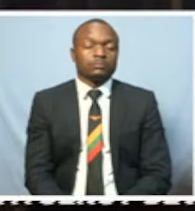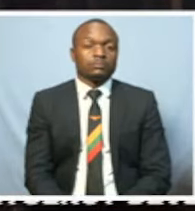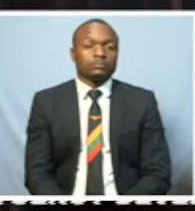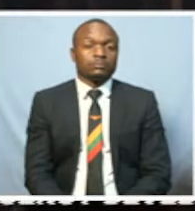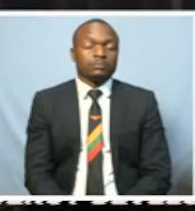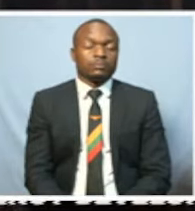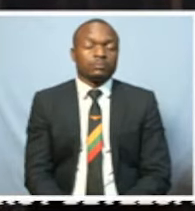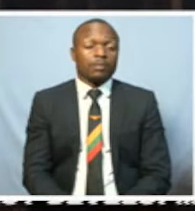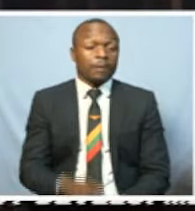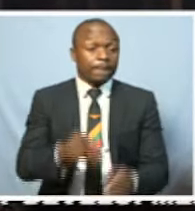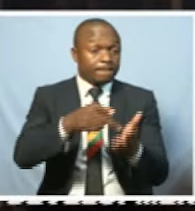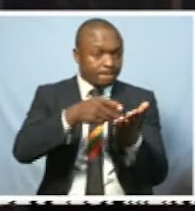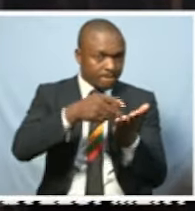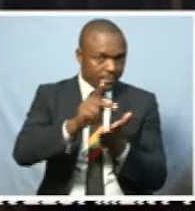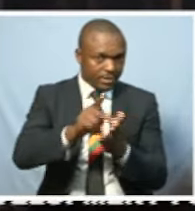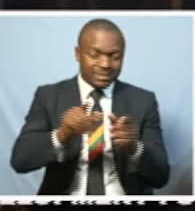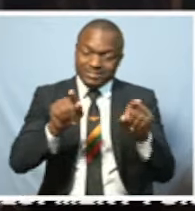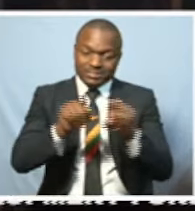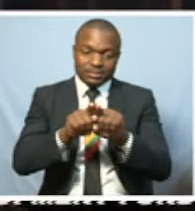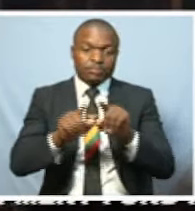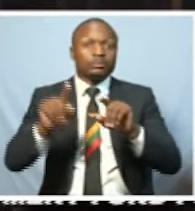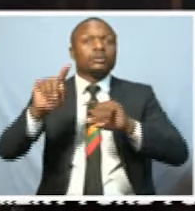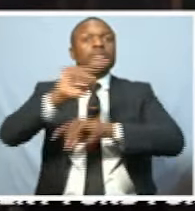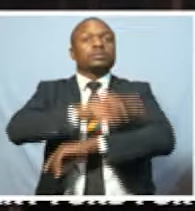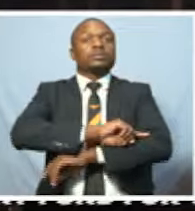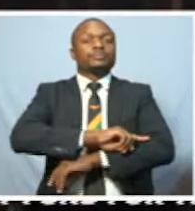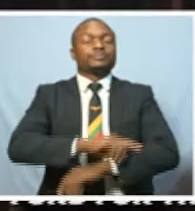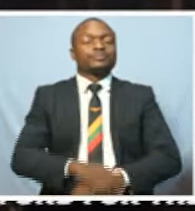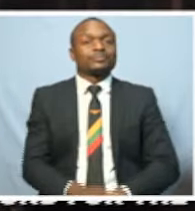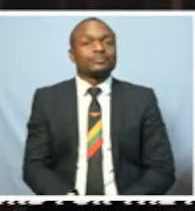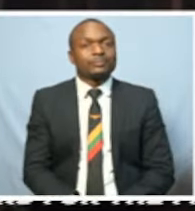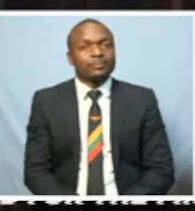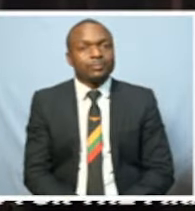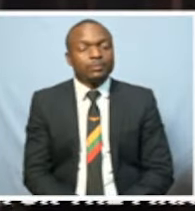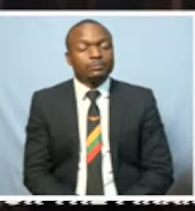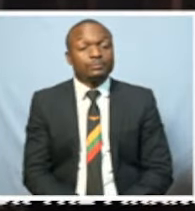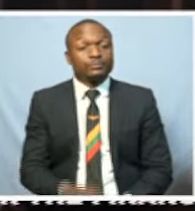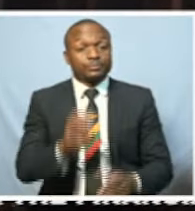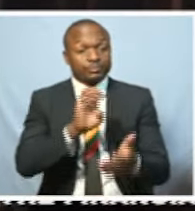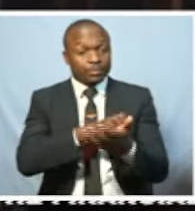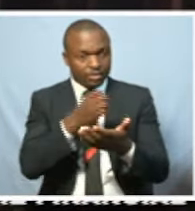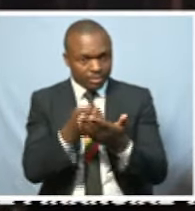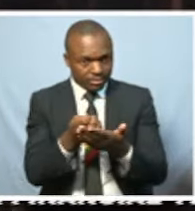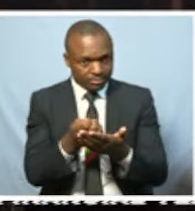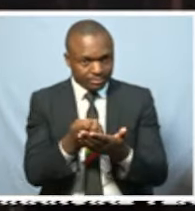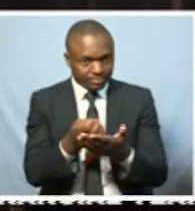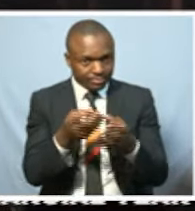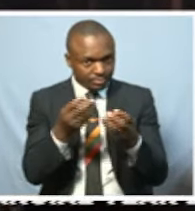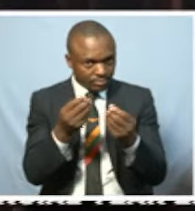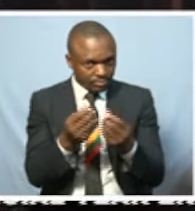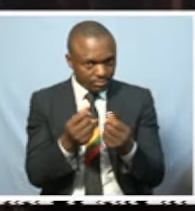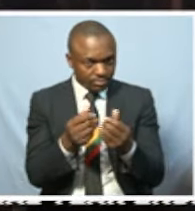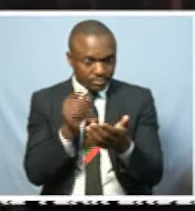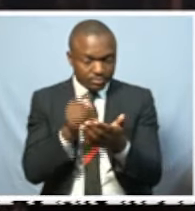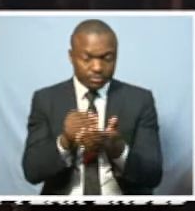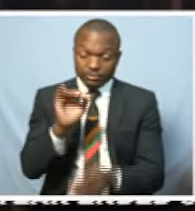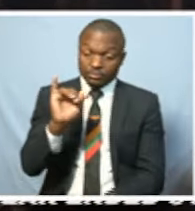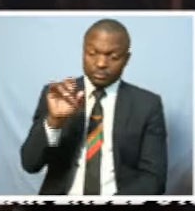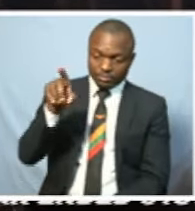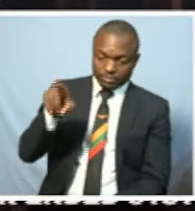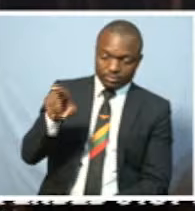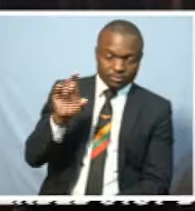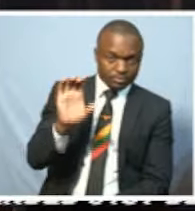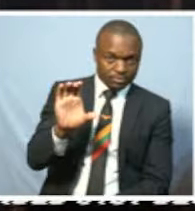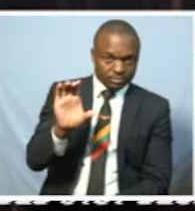and paid the same day. The evidence, the amount for this IPC